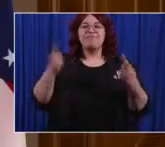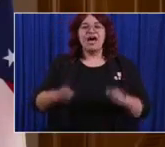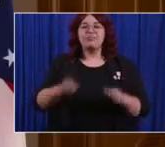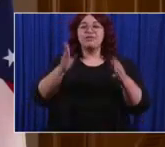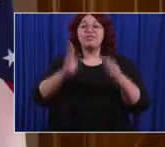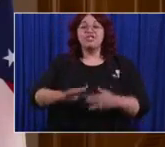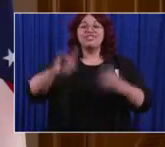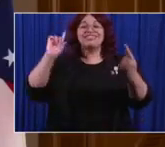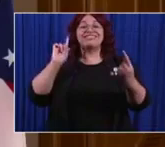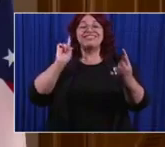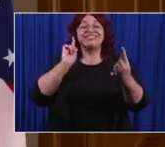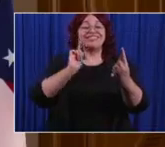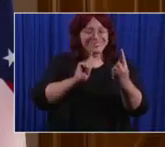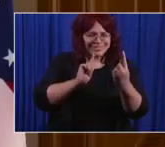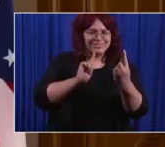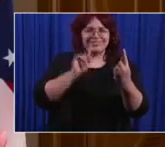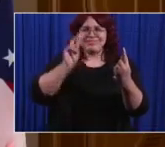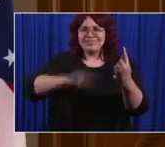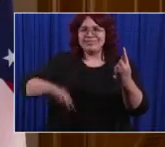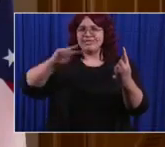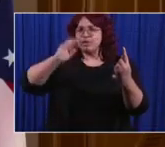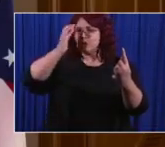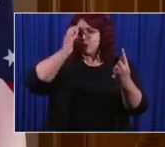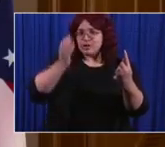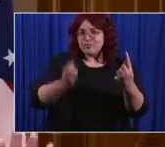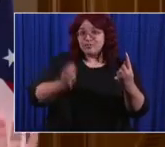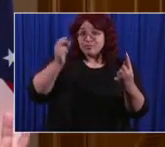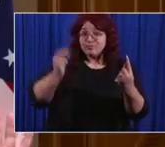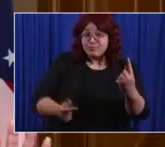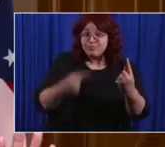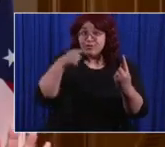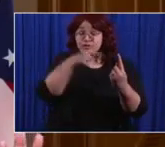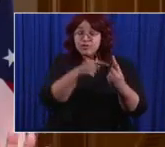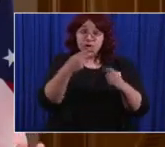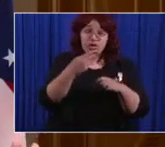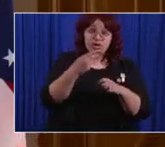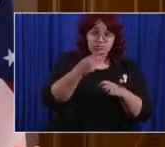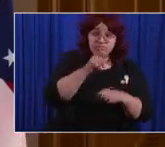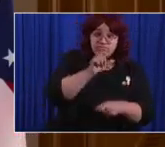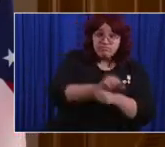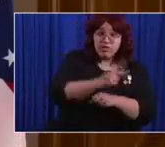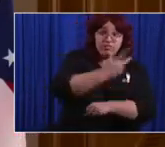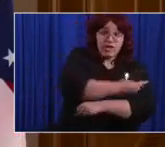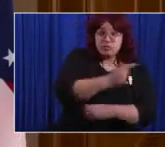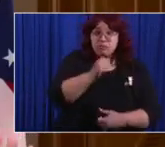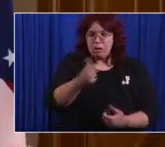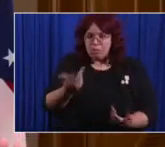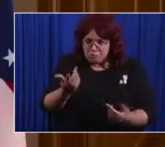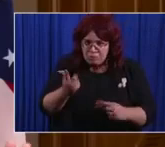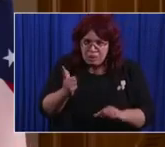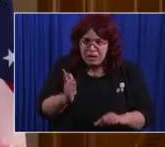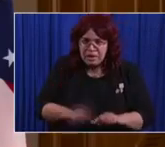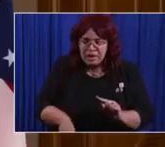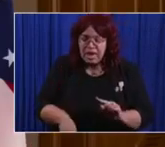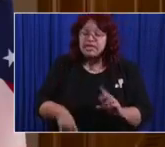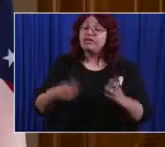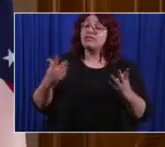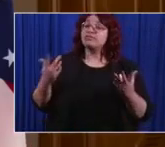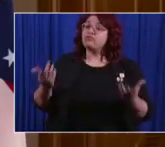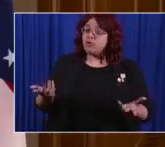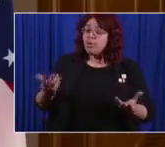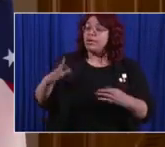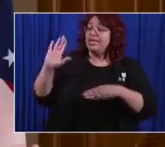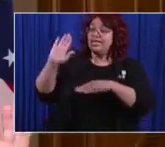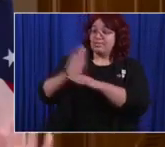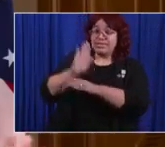as far as a business, they really have to decide, are they going to continue to follow a protocol that they have every right to set, and that is,